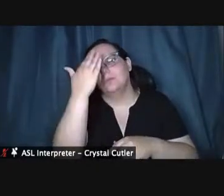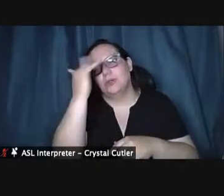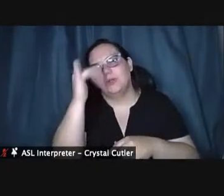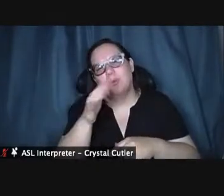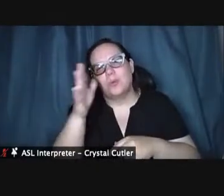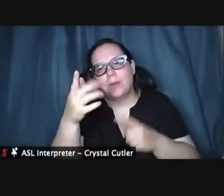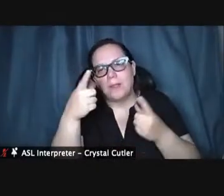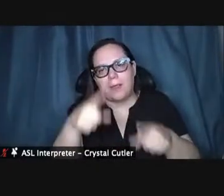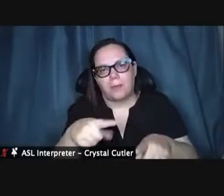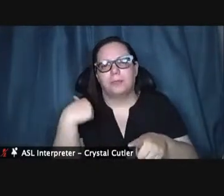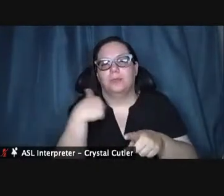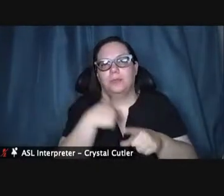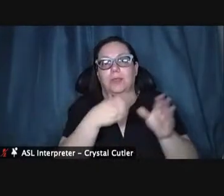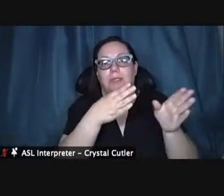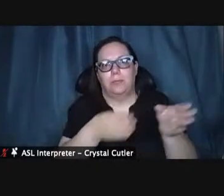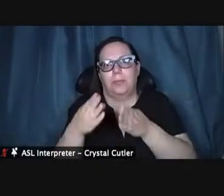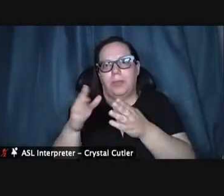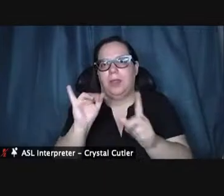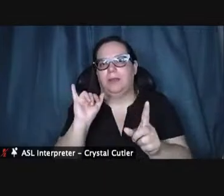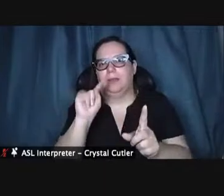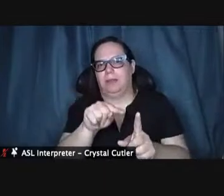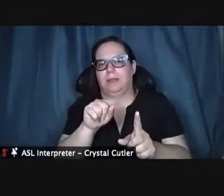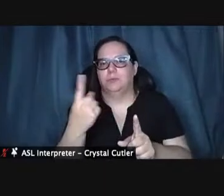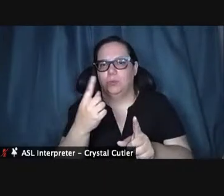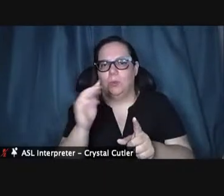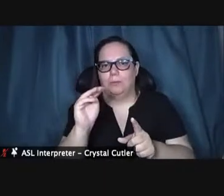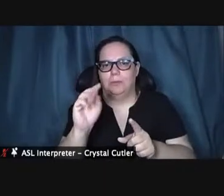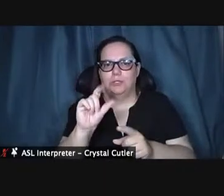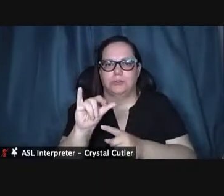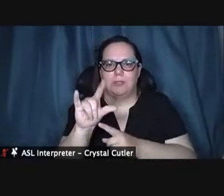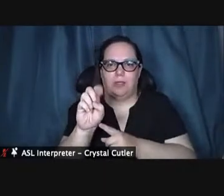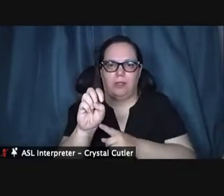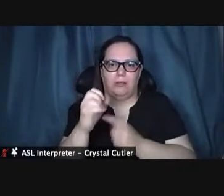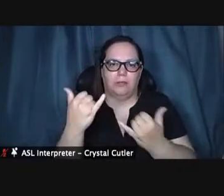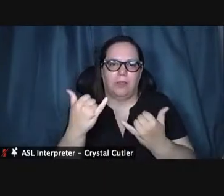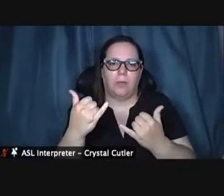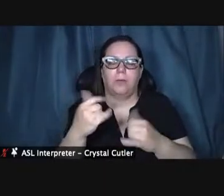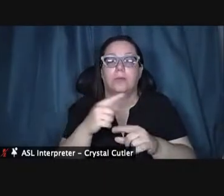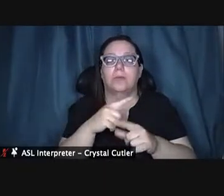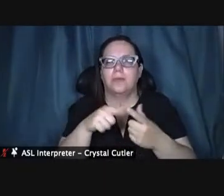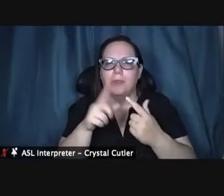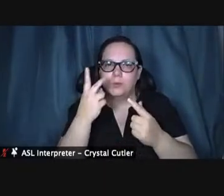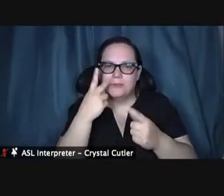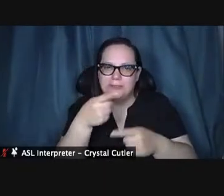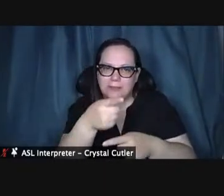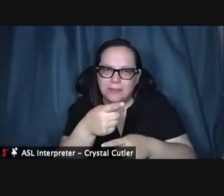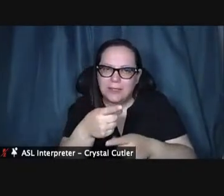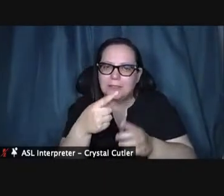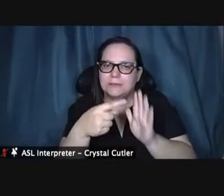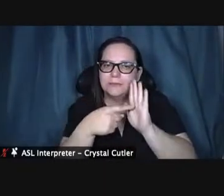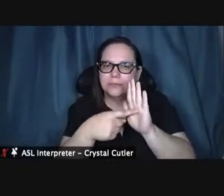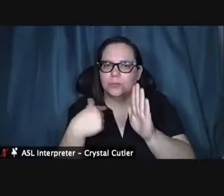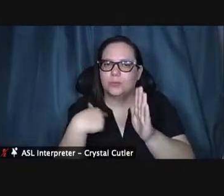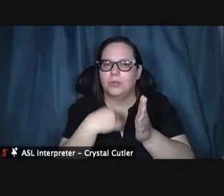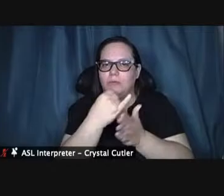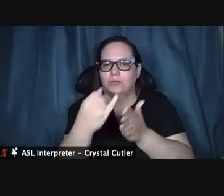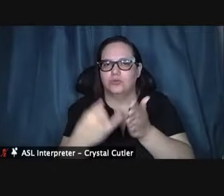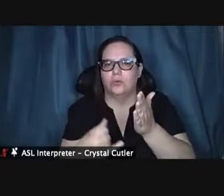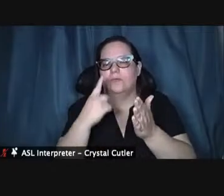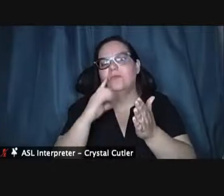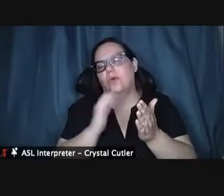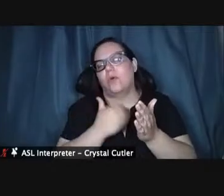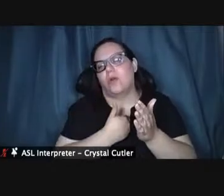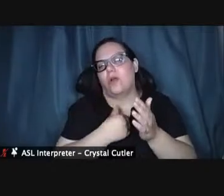We plan at these scales now. And then you can see here we've drawn in this particular example. This is for a science operations sim that